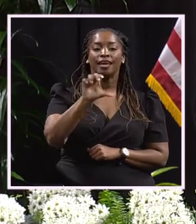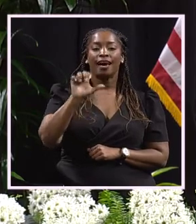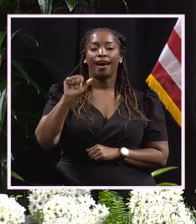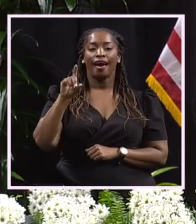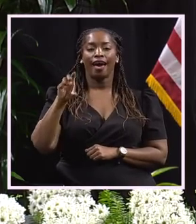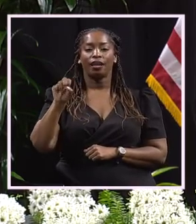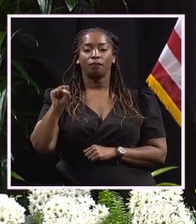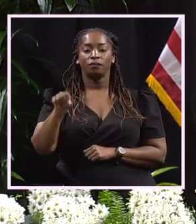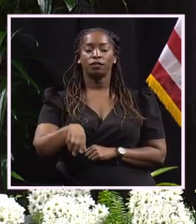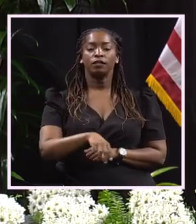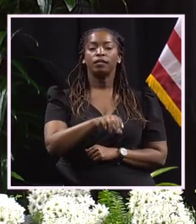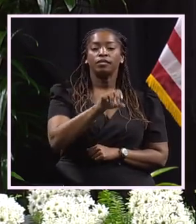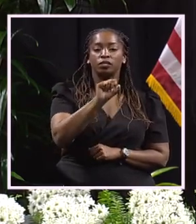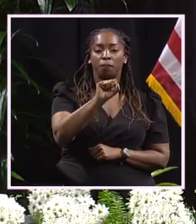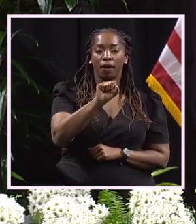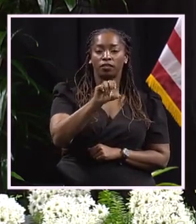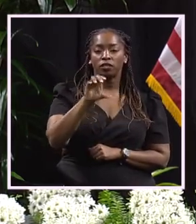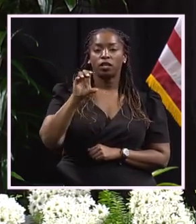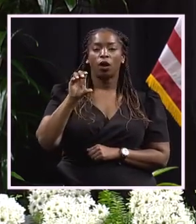Sebastian Boyer,